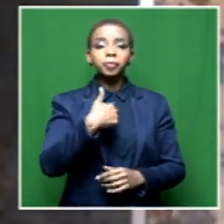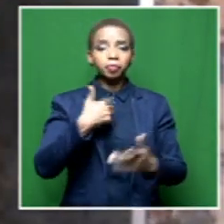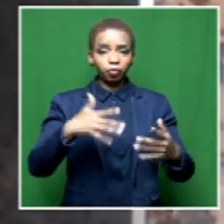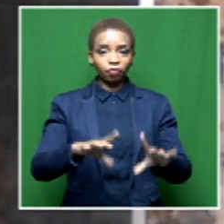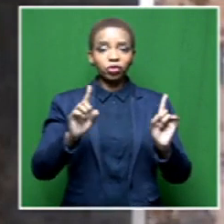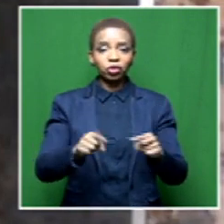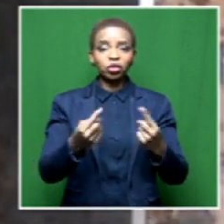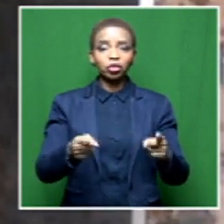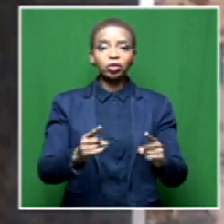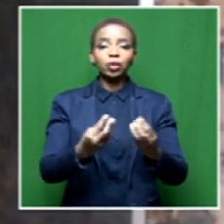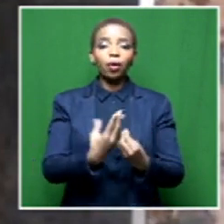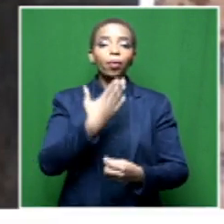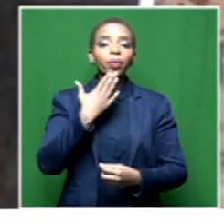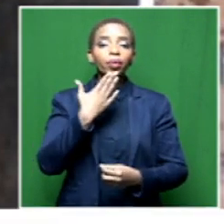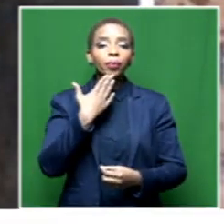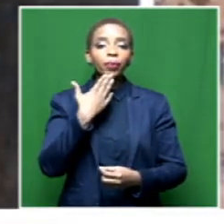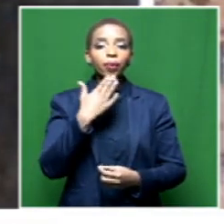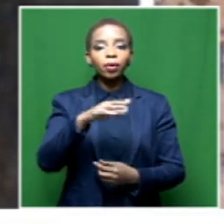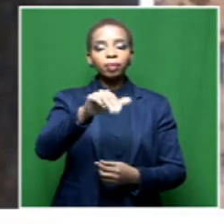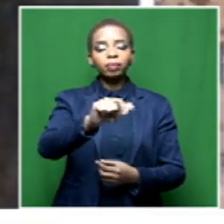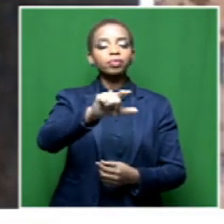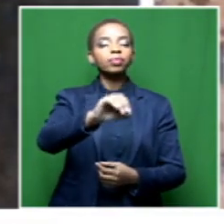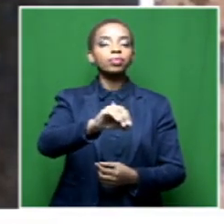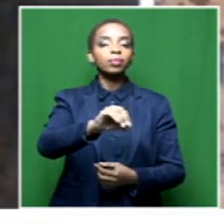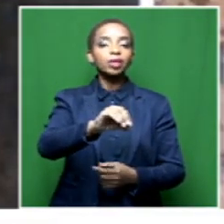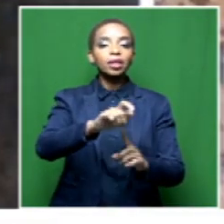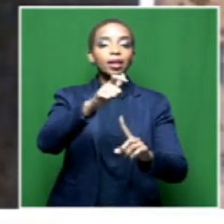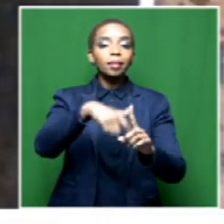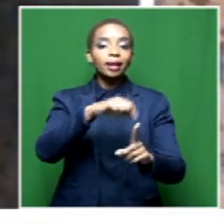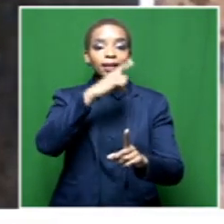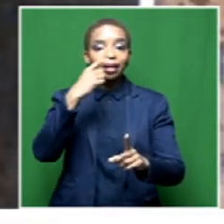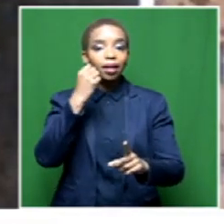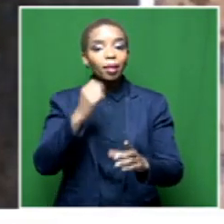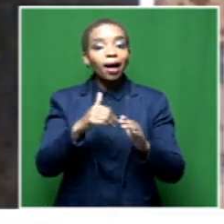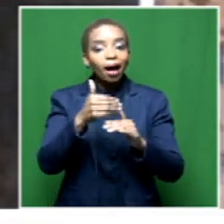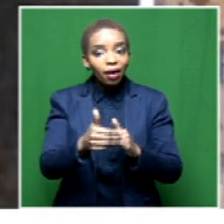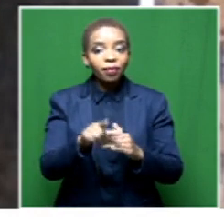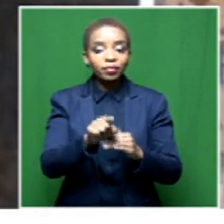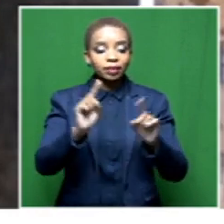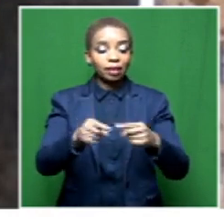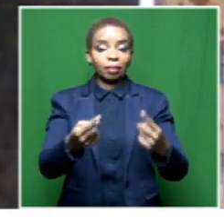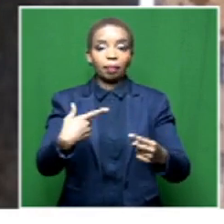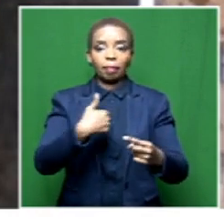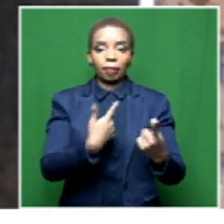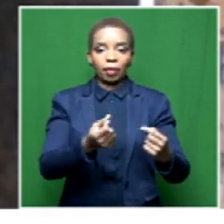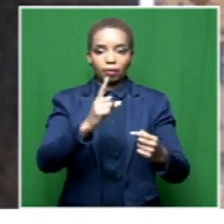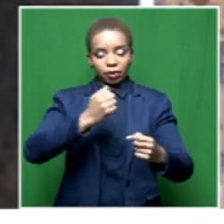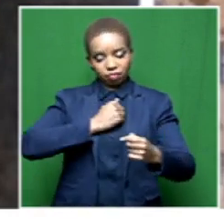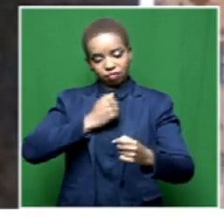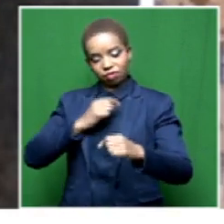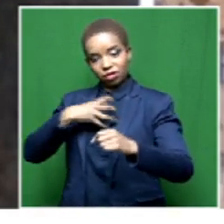legendary Kunle Ayo, the jazz musician. After making that song, I released the song as I worked to Ubizo, my current